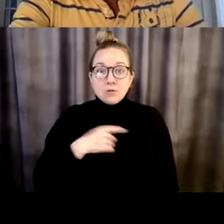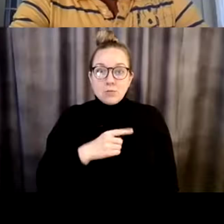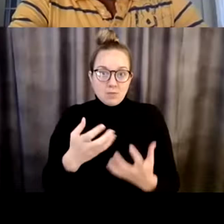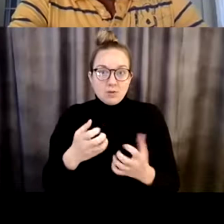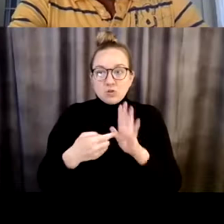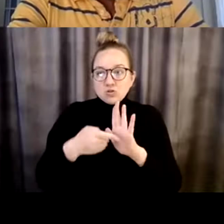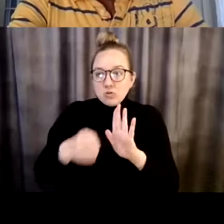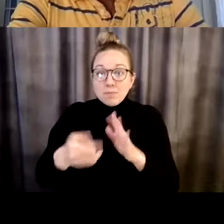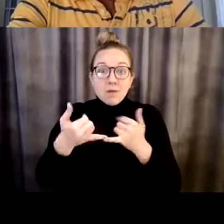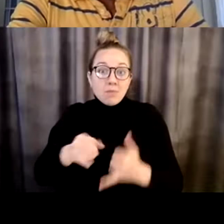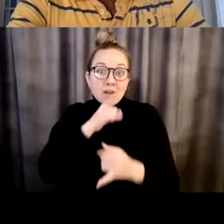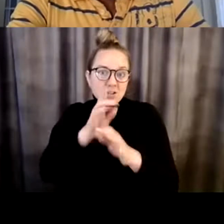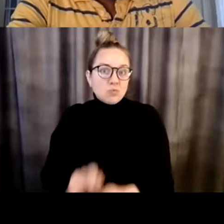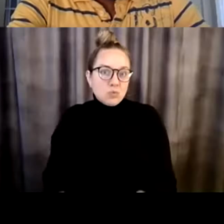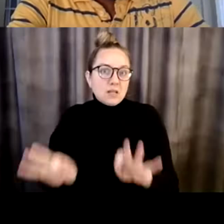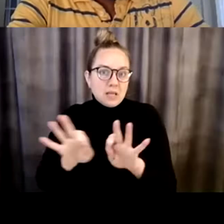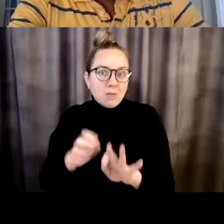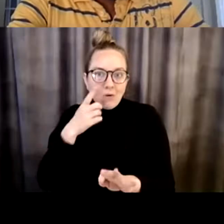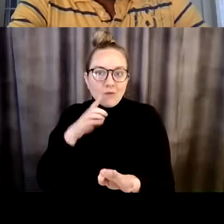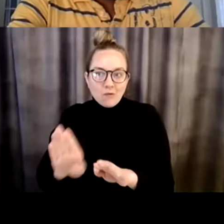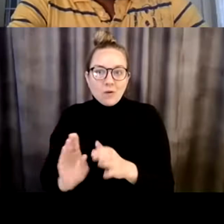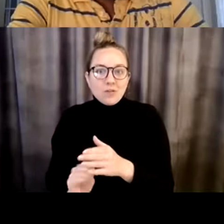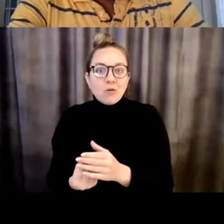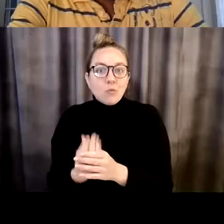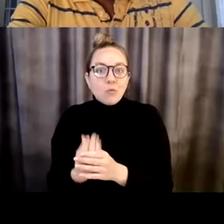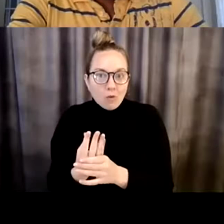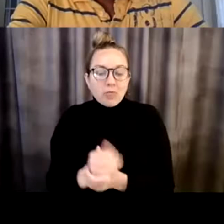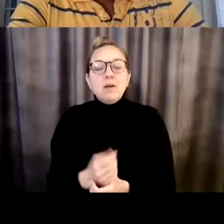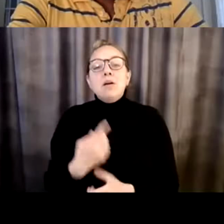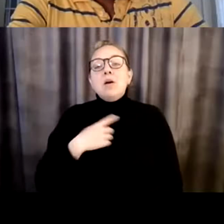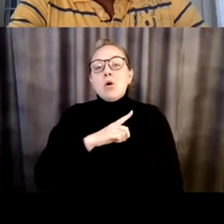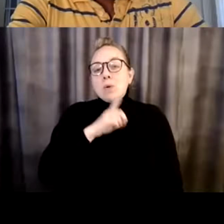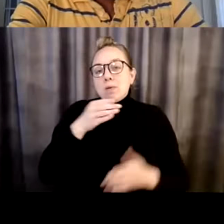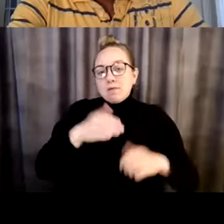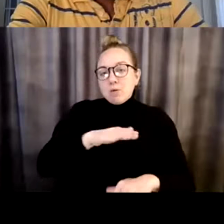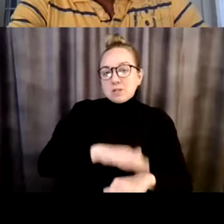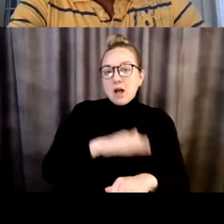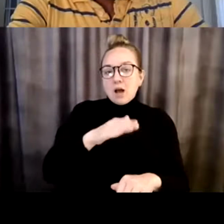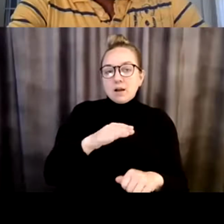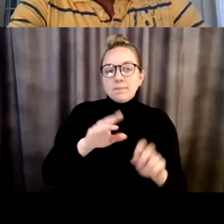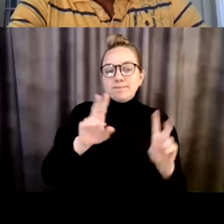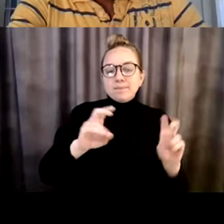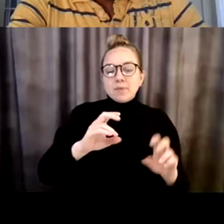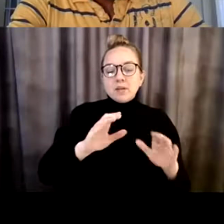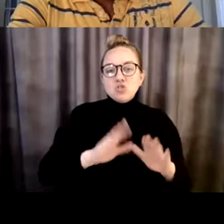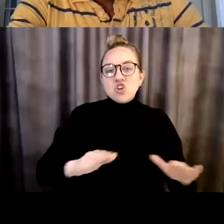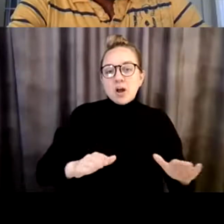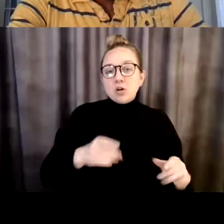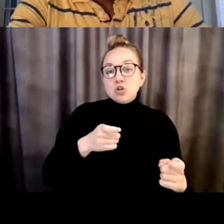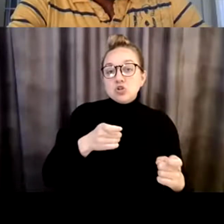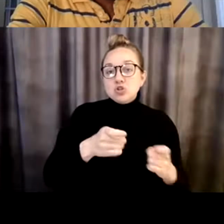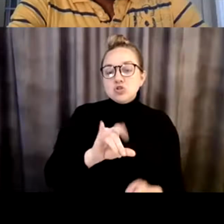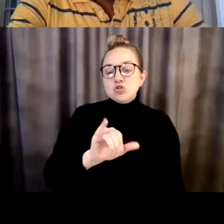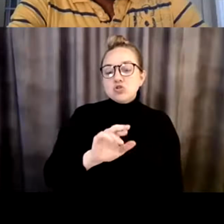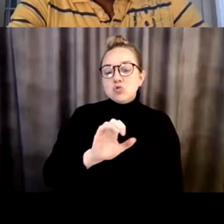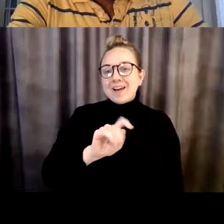may know, child-directed play allows a child to make the rules, change